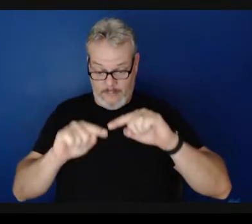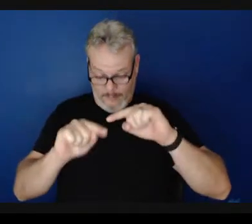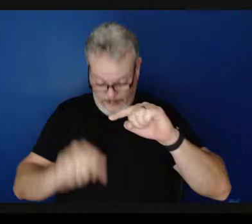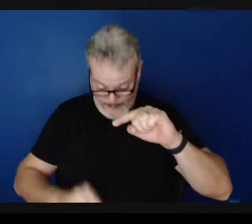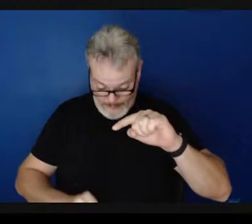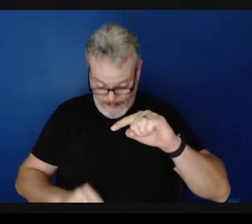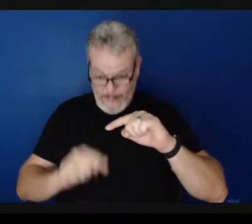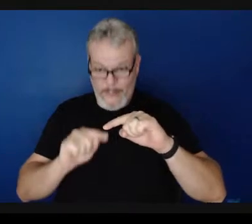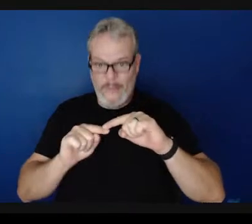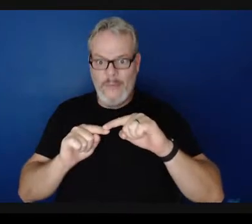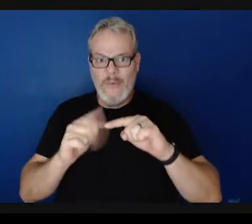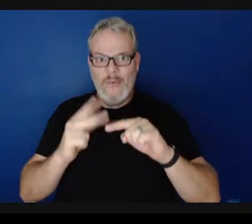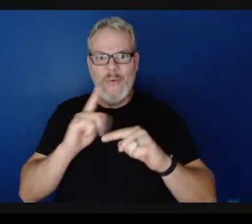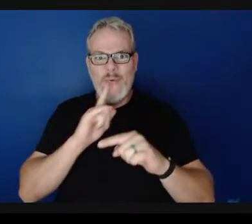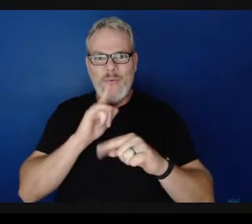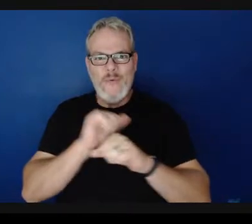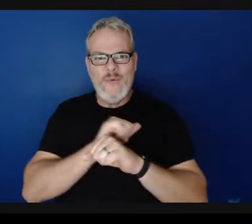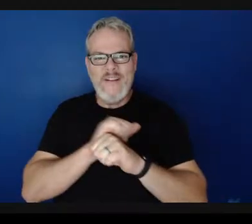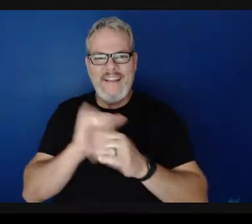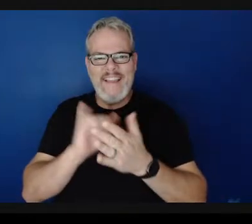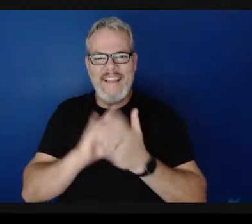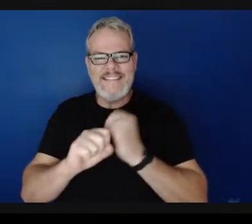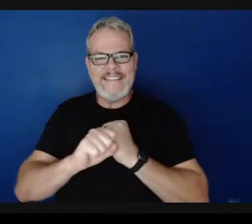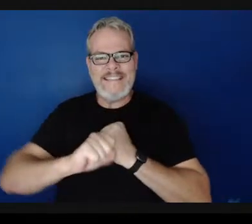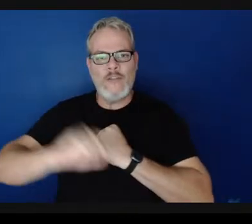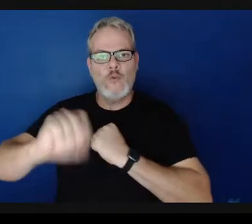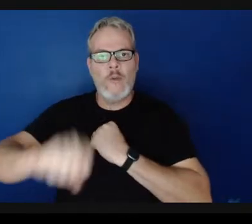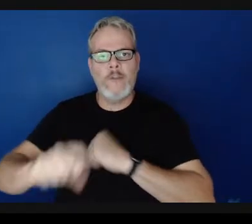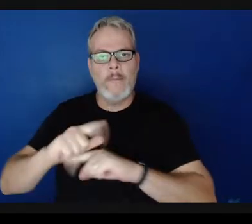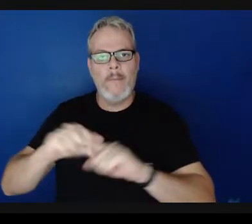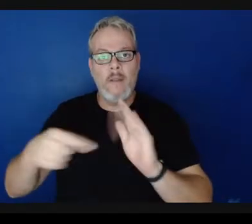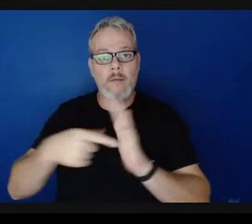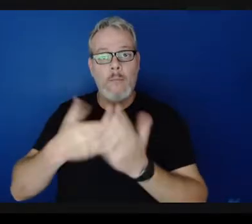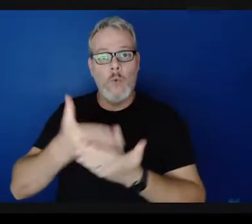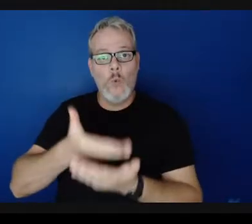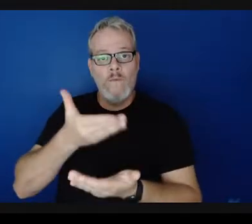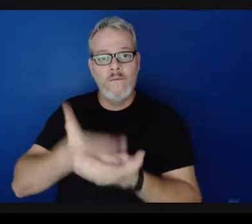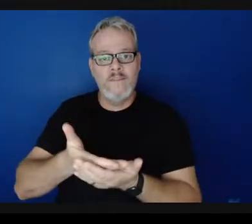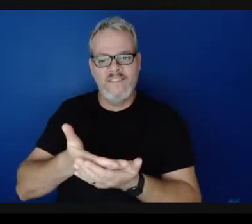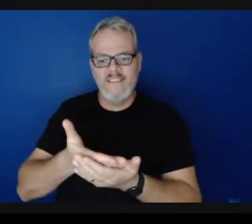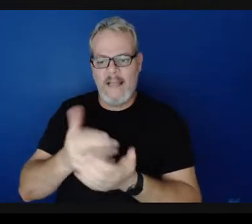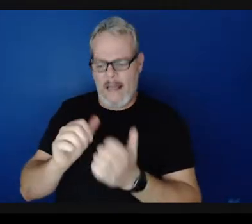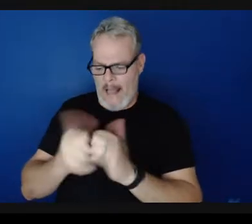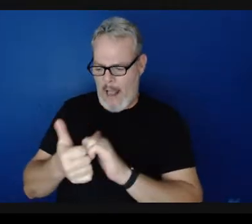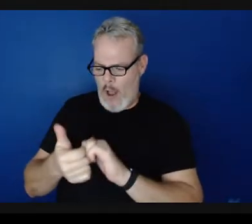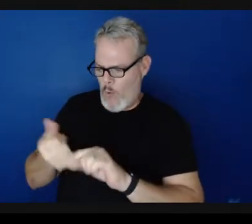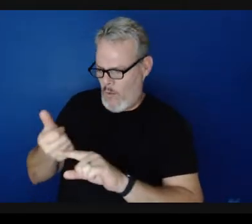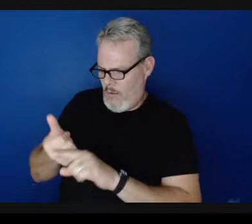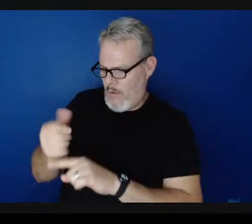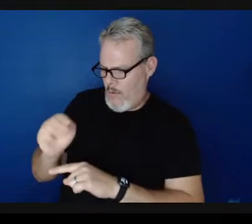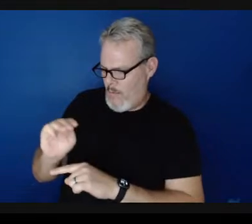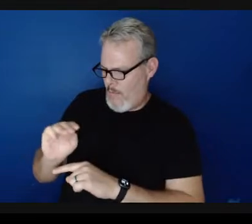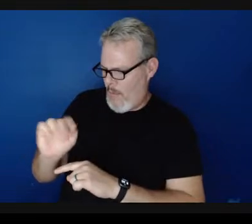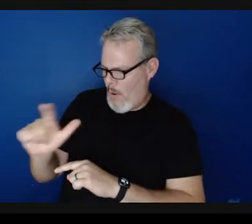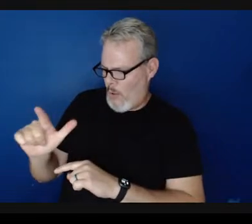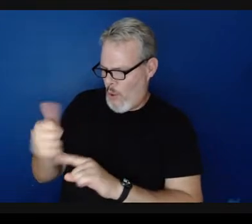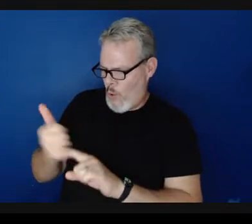is as well right there, right? But that's under Mauna Loa. That's how Mauna Loa fills and deforms this volcano, is through that